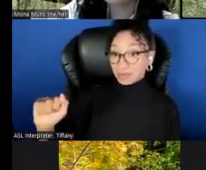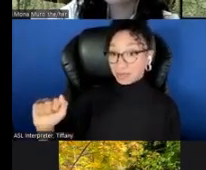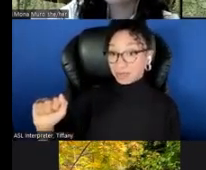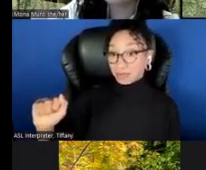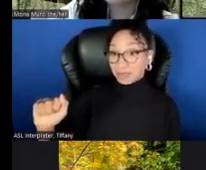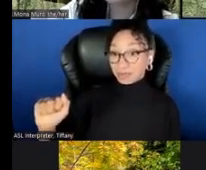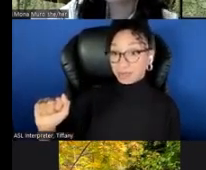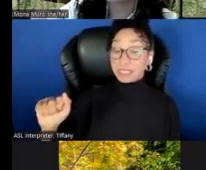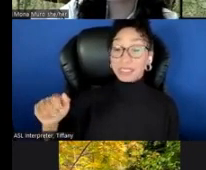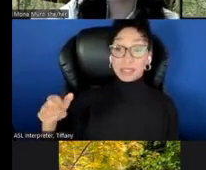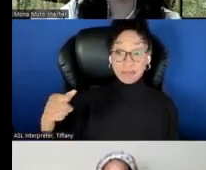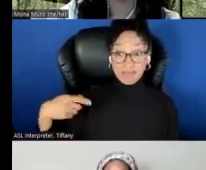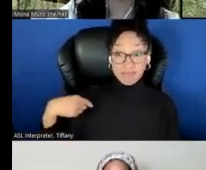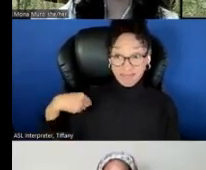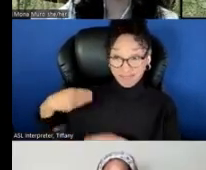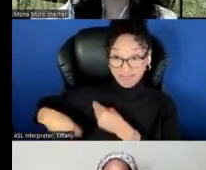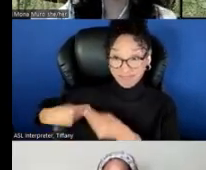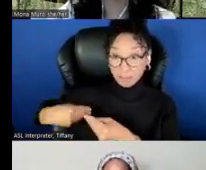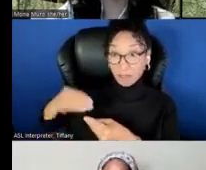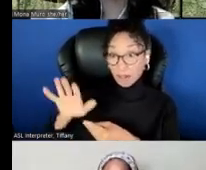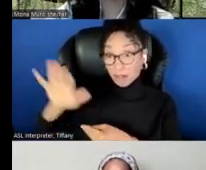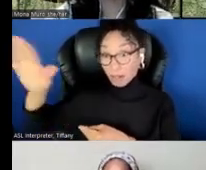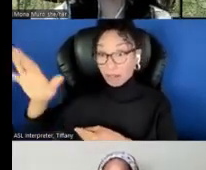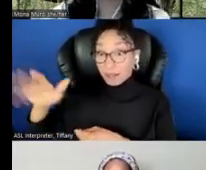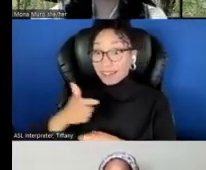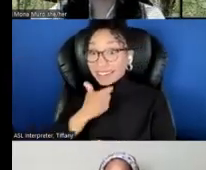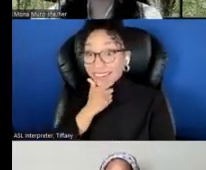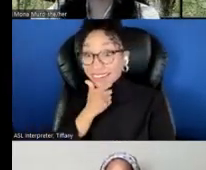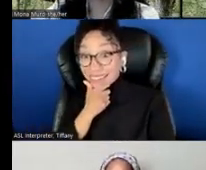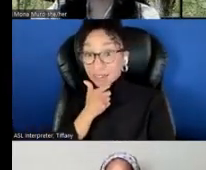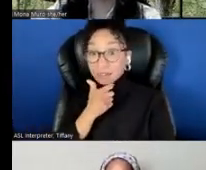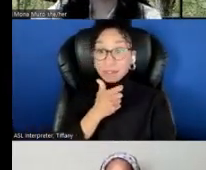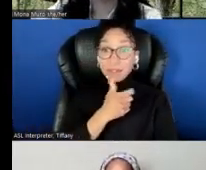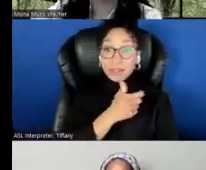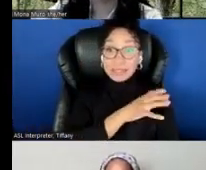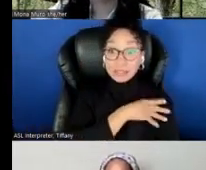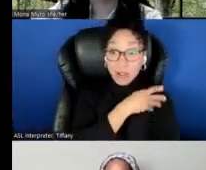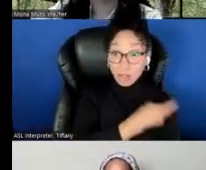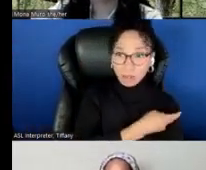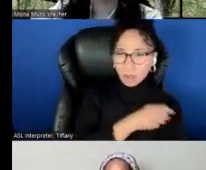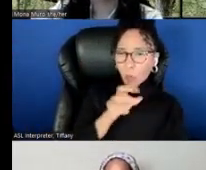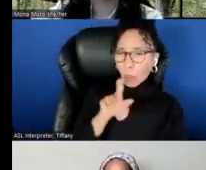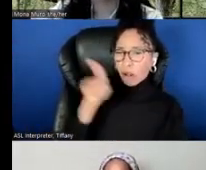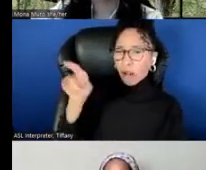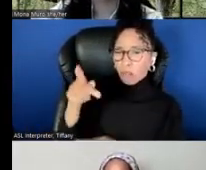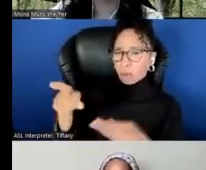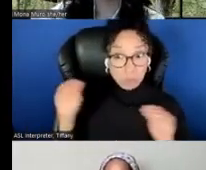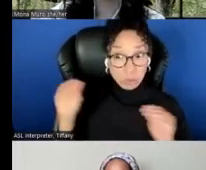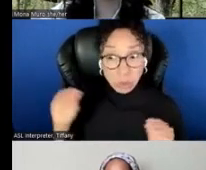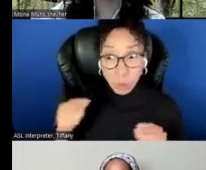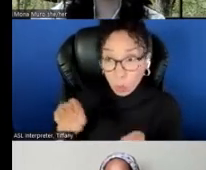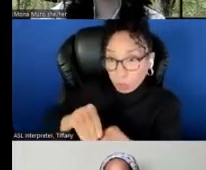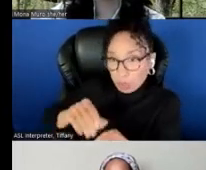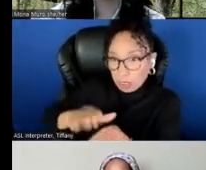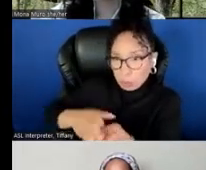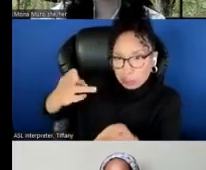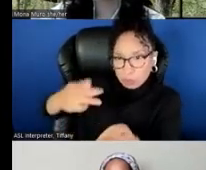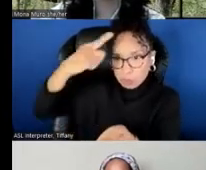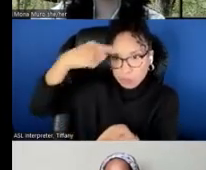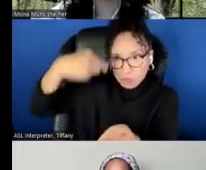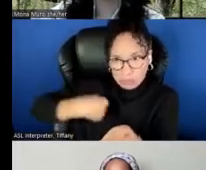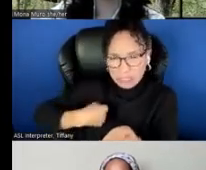go to England and Scotland or to a place in Africa that I can't identify because there are no records for me to avail myself